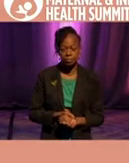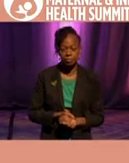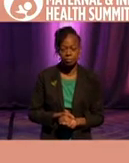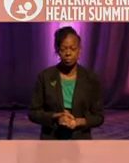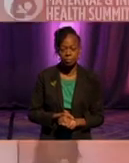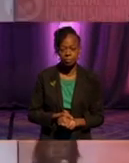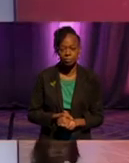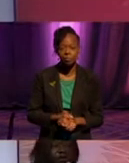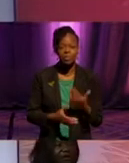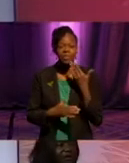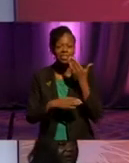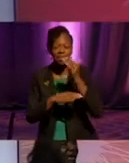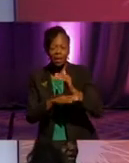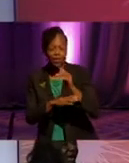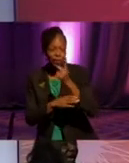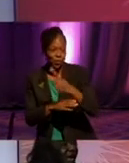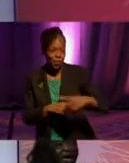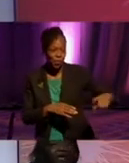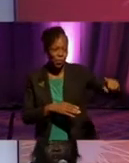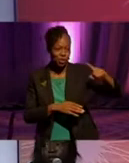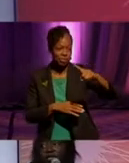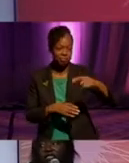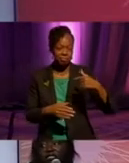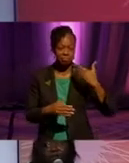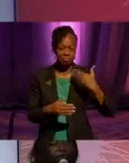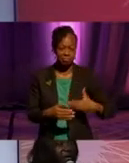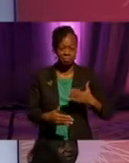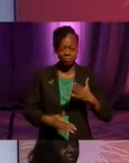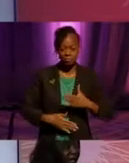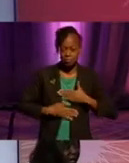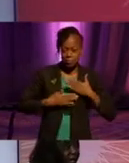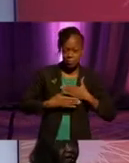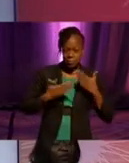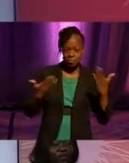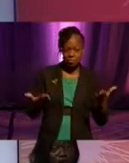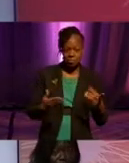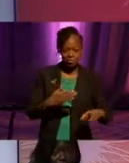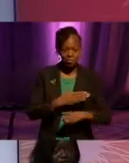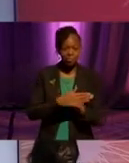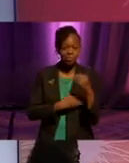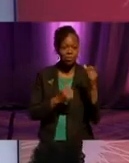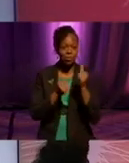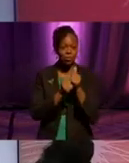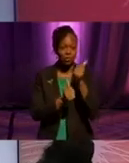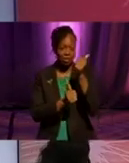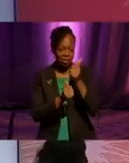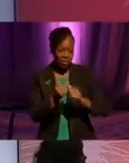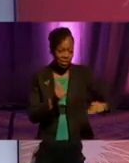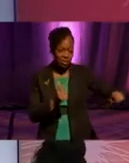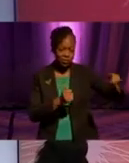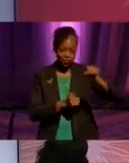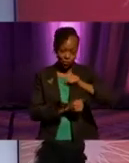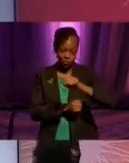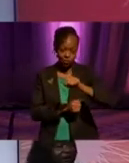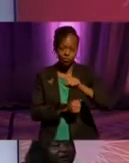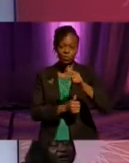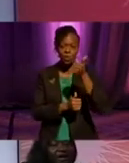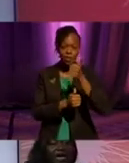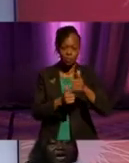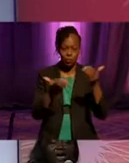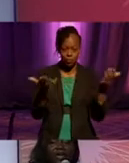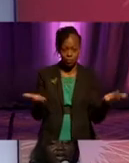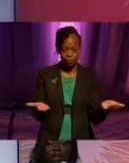So good afternoon, everyone. I am pleased to be here today with each and every one of you and everyone